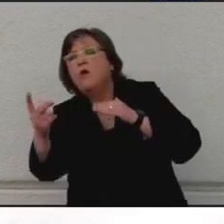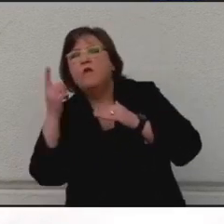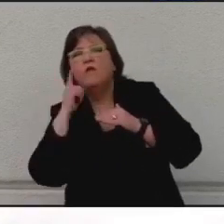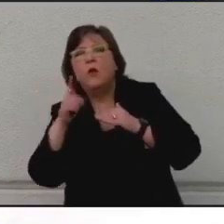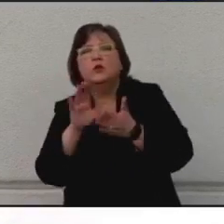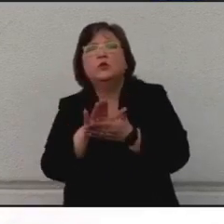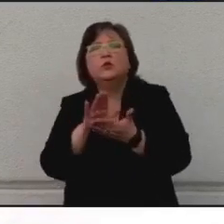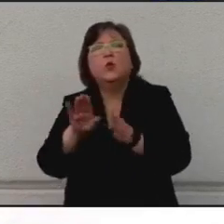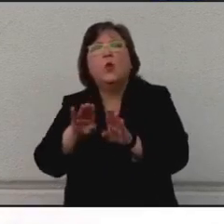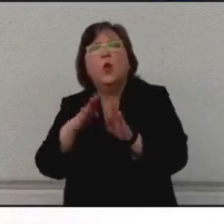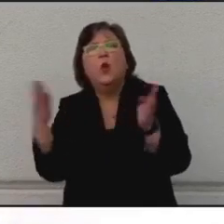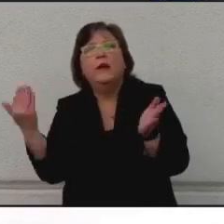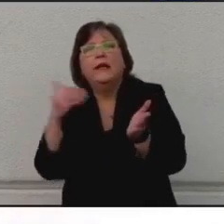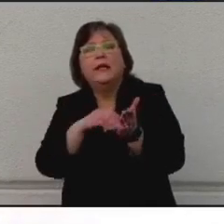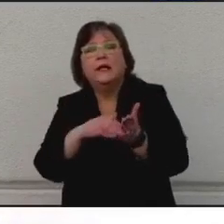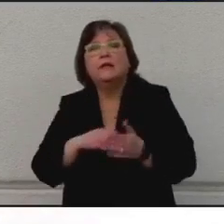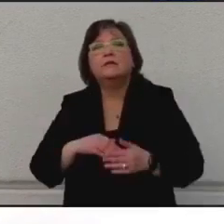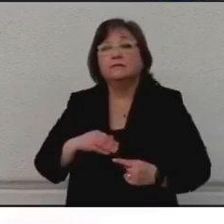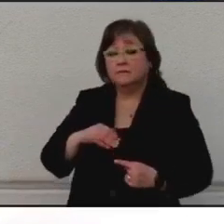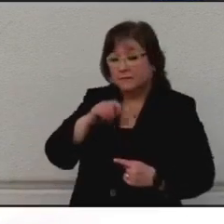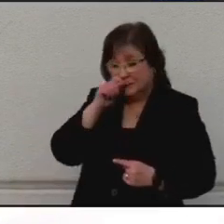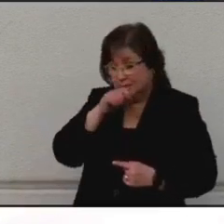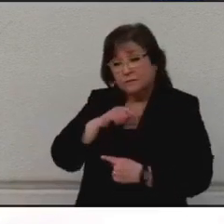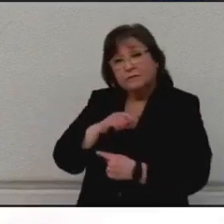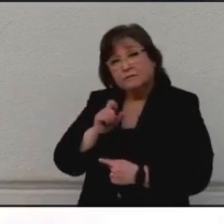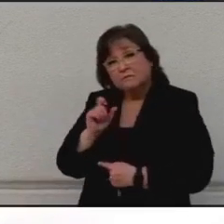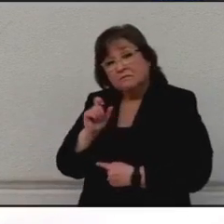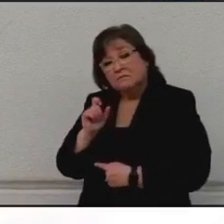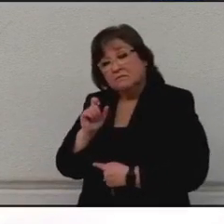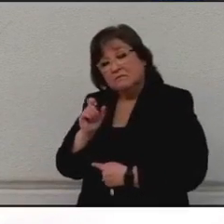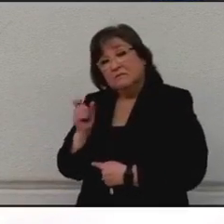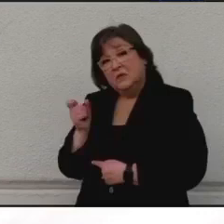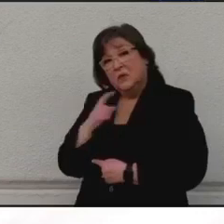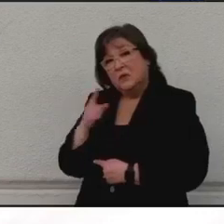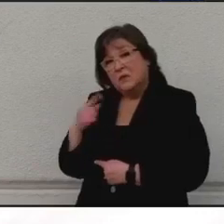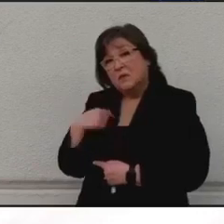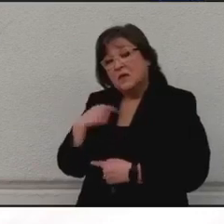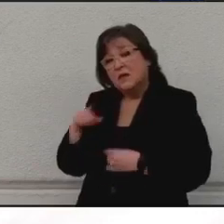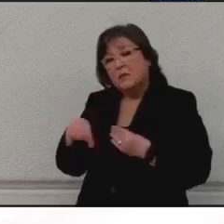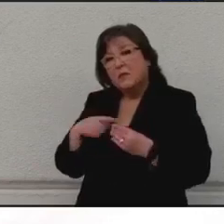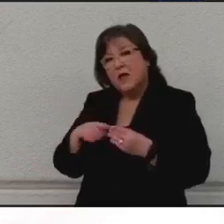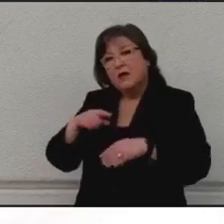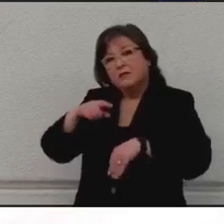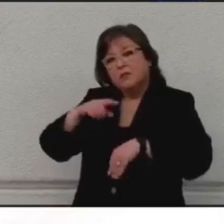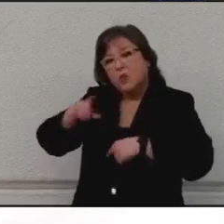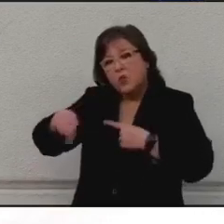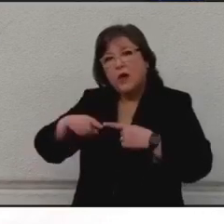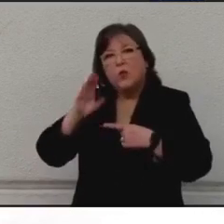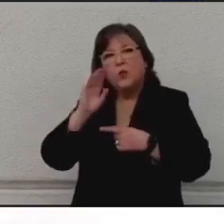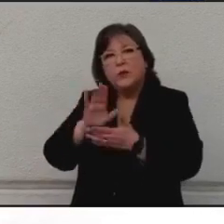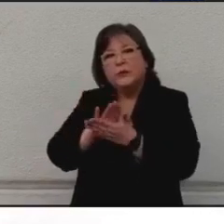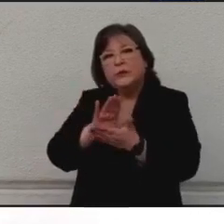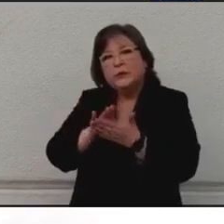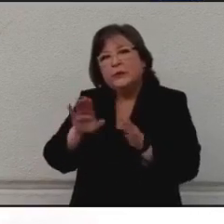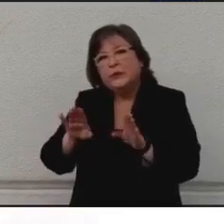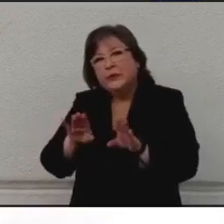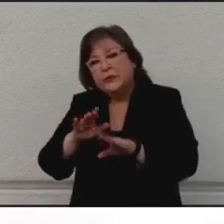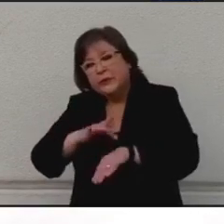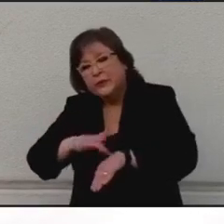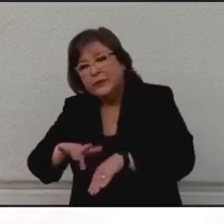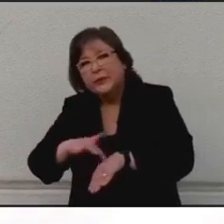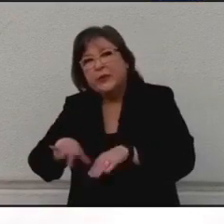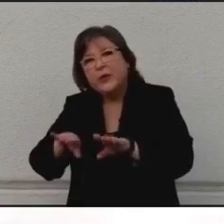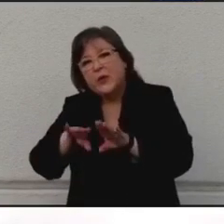So the question is around vaccination of educators and timelines for opening schools. I want to be